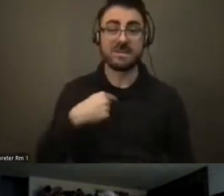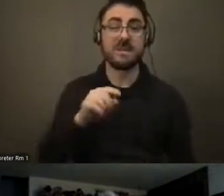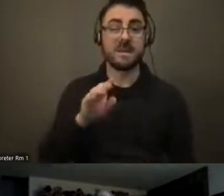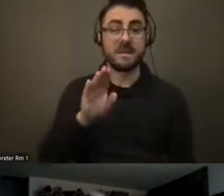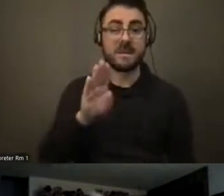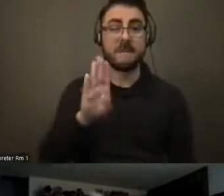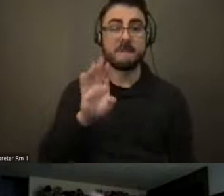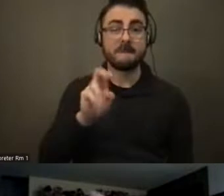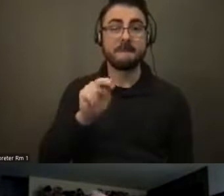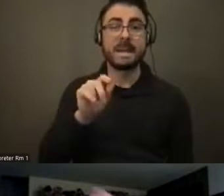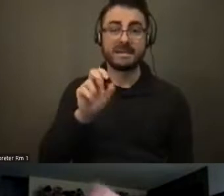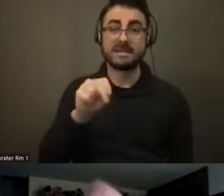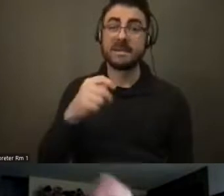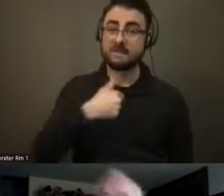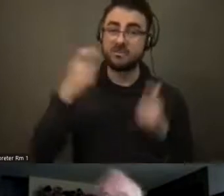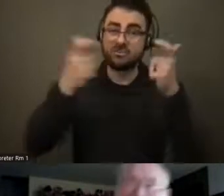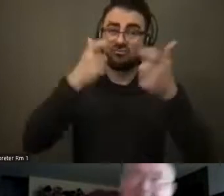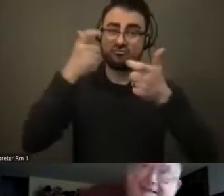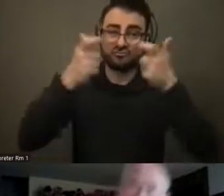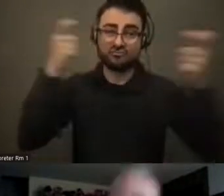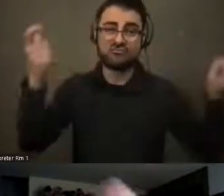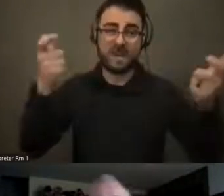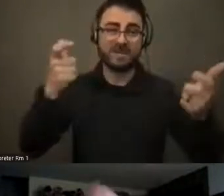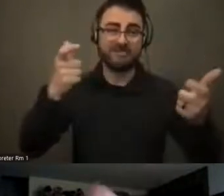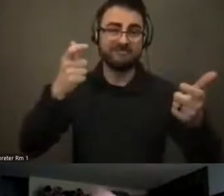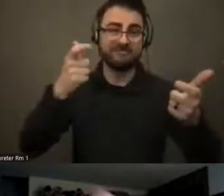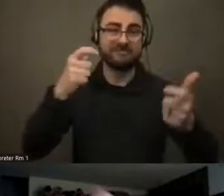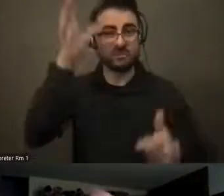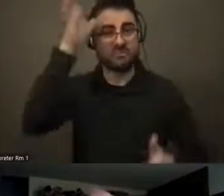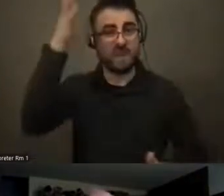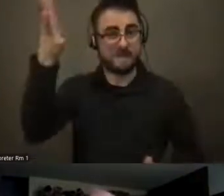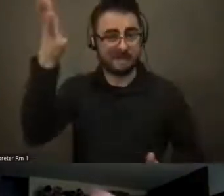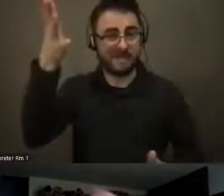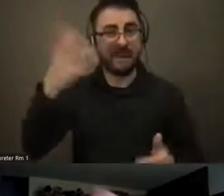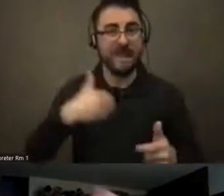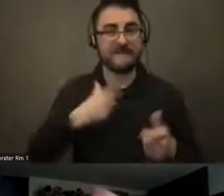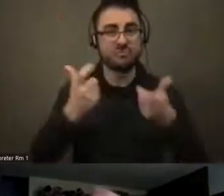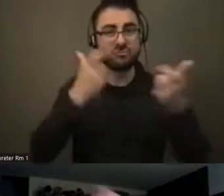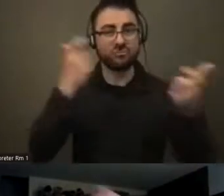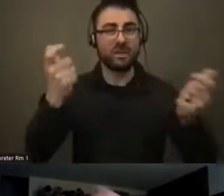now. Oh, very good, Mr. Johnson. That's terrific.